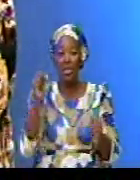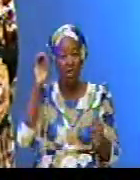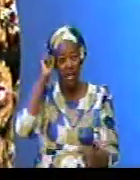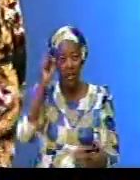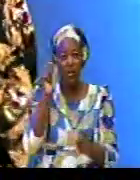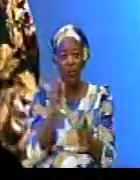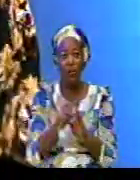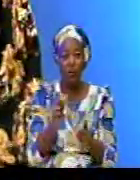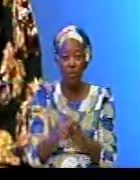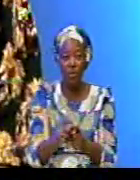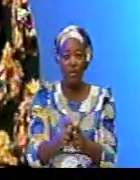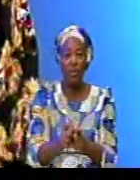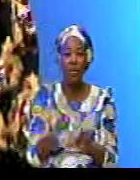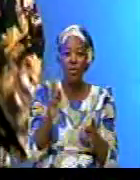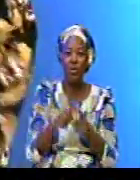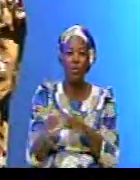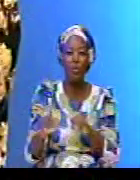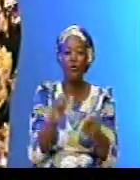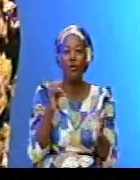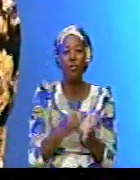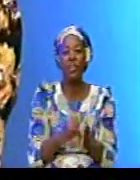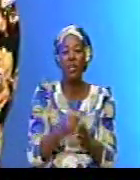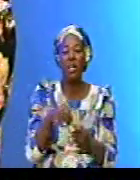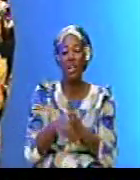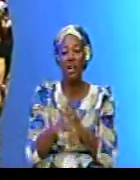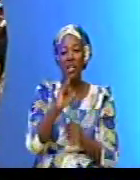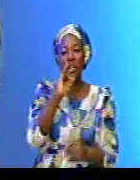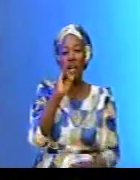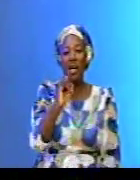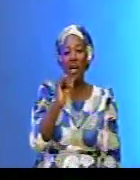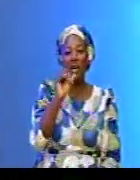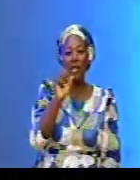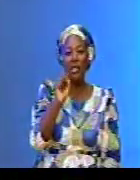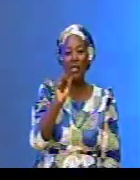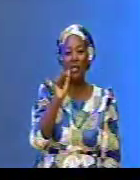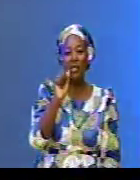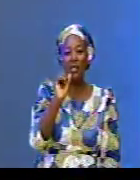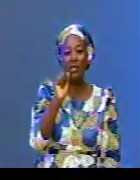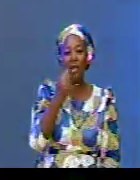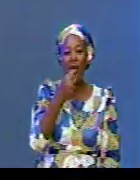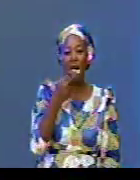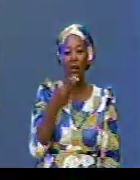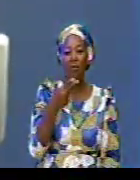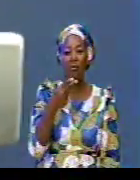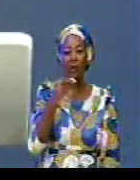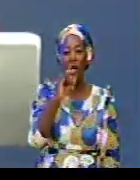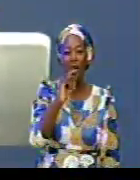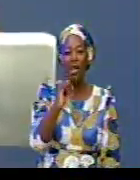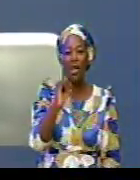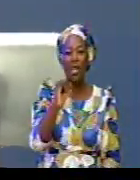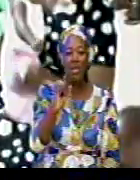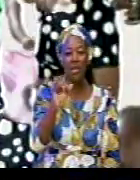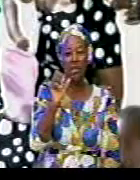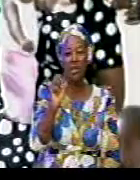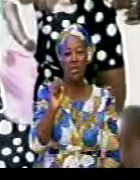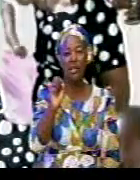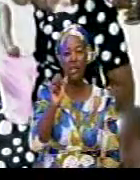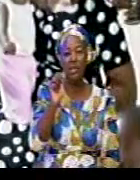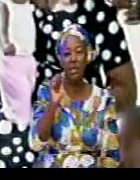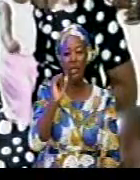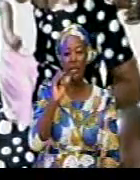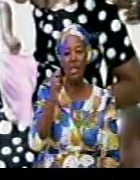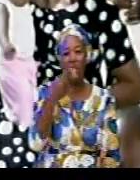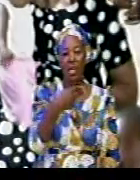will hasten his word to perform it. Isaiah chapter